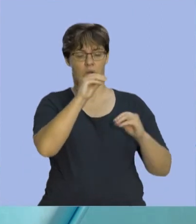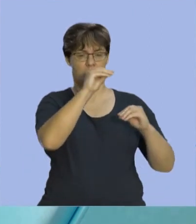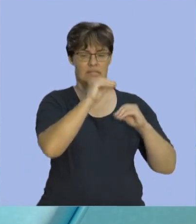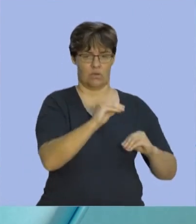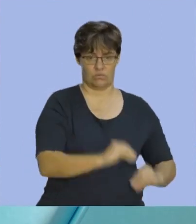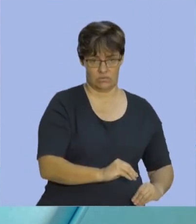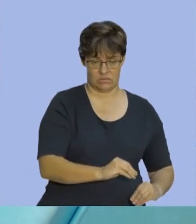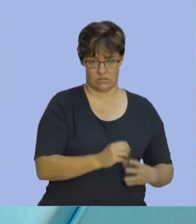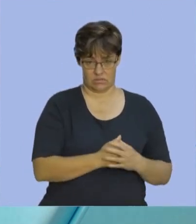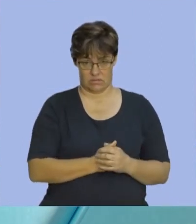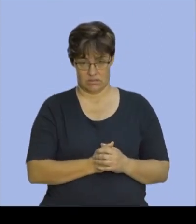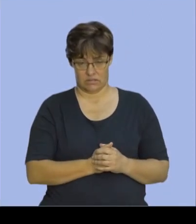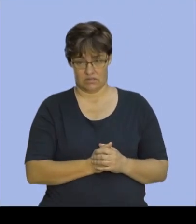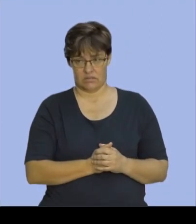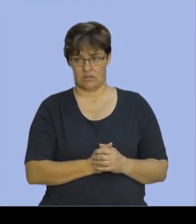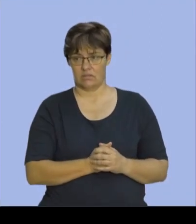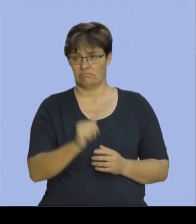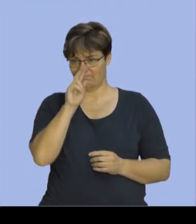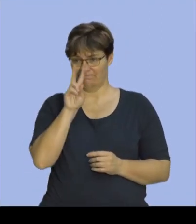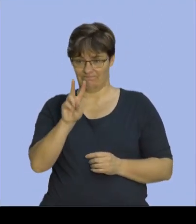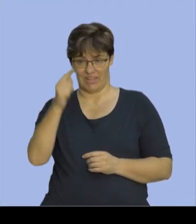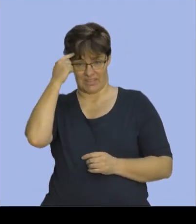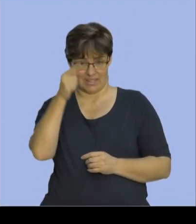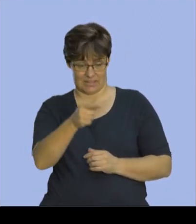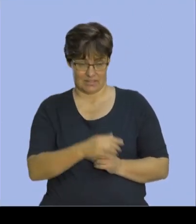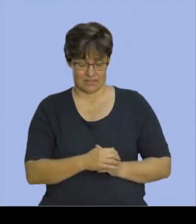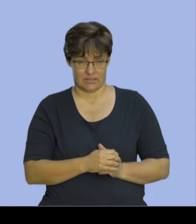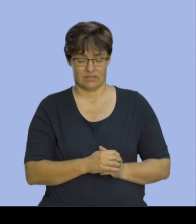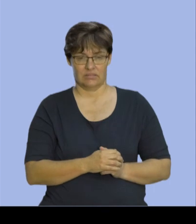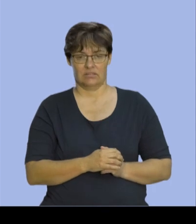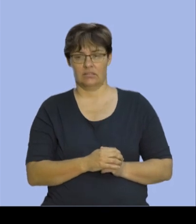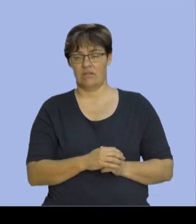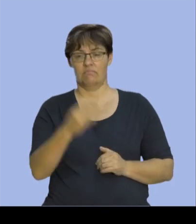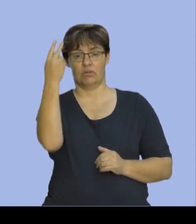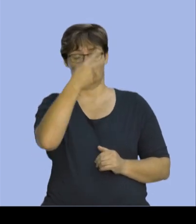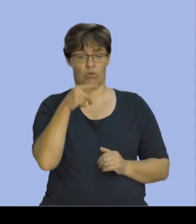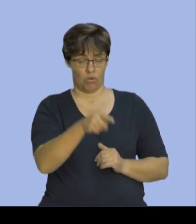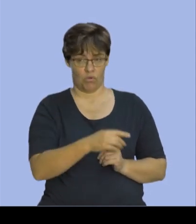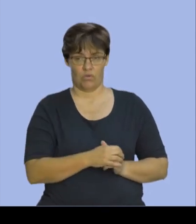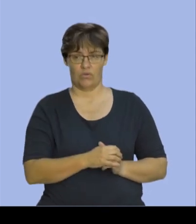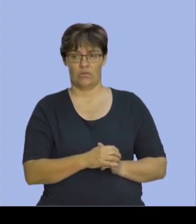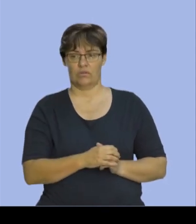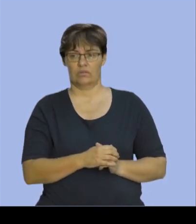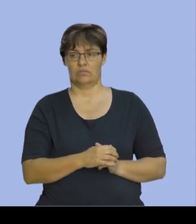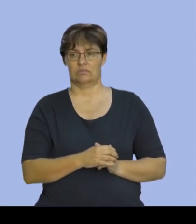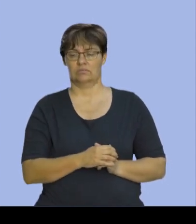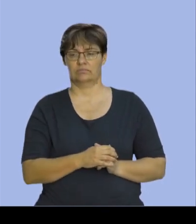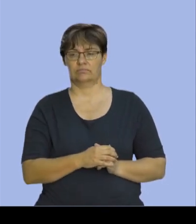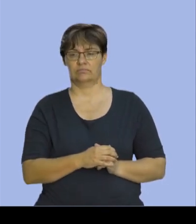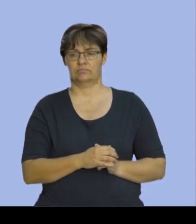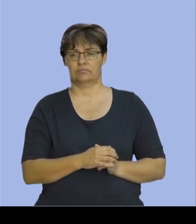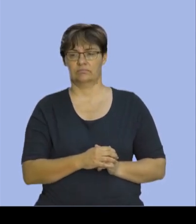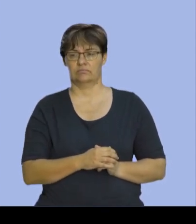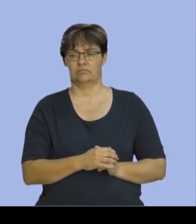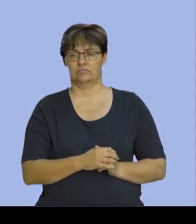units downwards. So you need to think about that. If I draw this graph of mine, so let me maybe try to do that